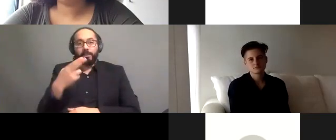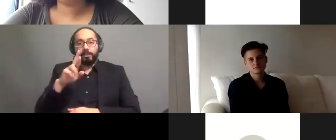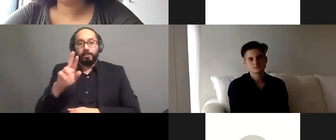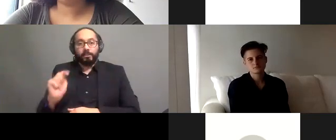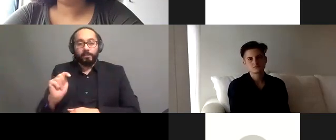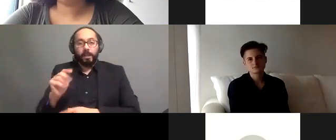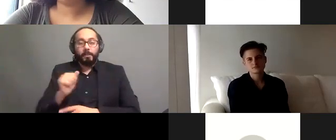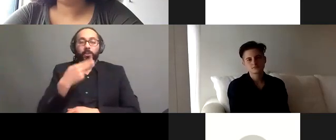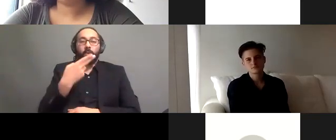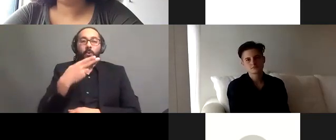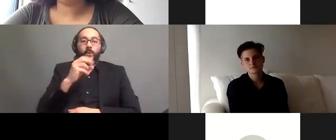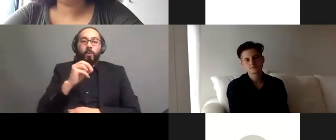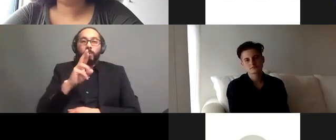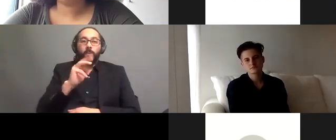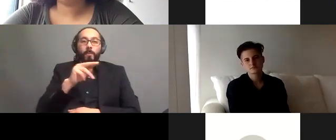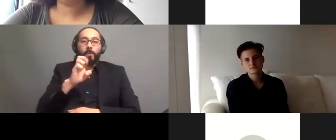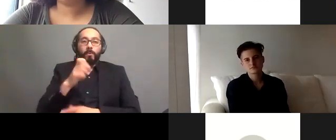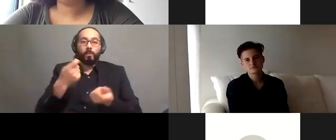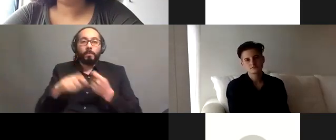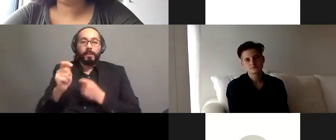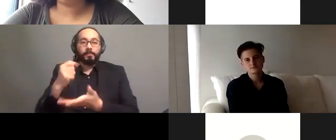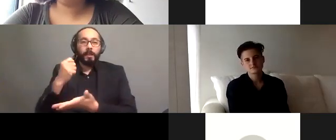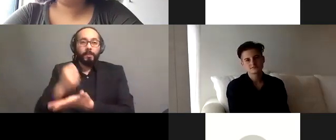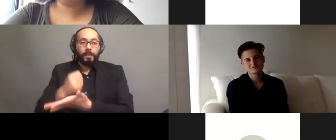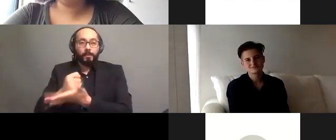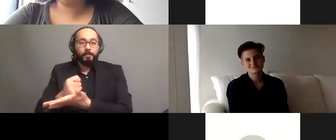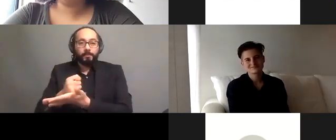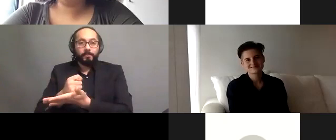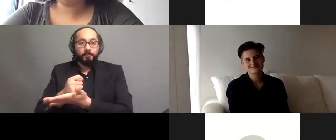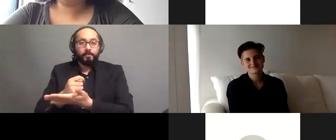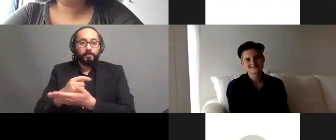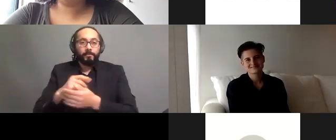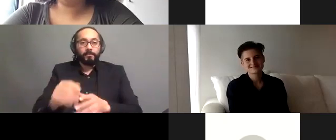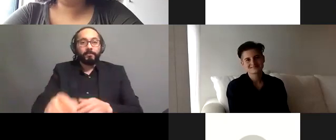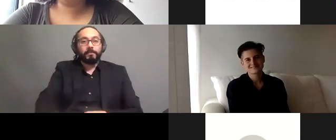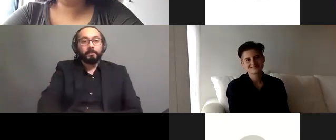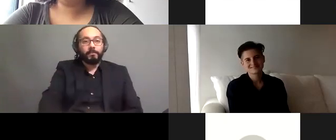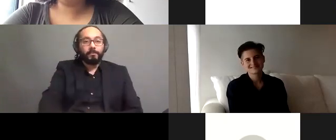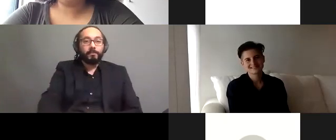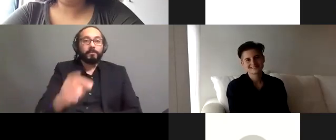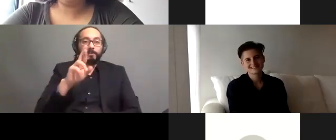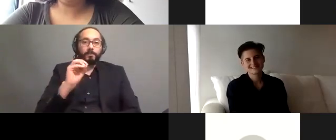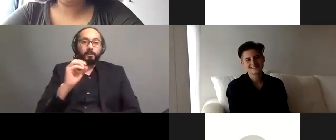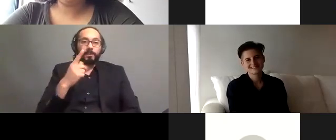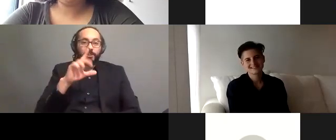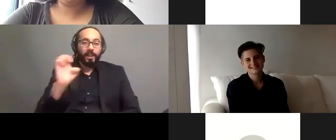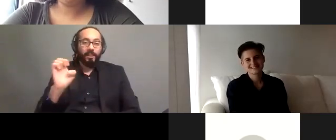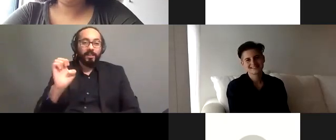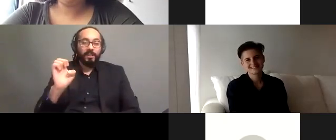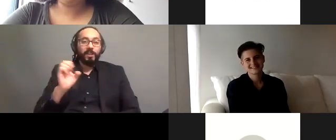replacement therapy. Rochelle, Queen Latifah gives me strength. I saw the movie, an awesome